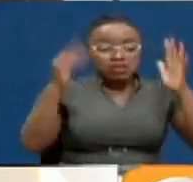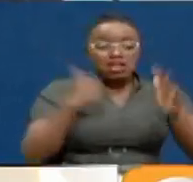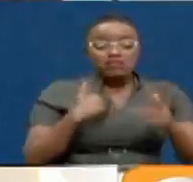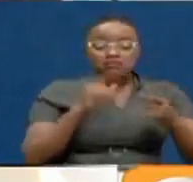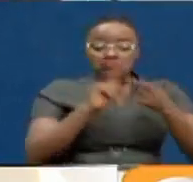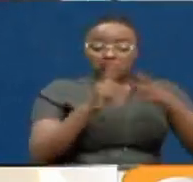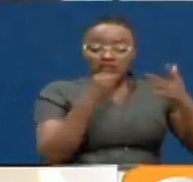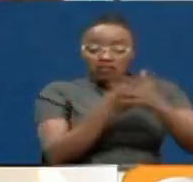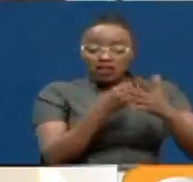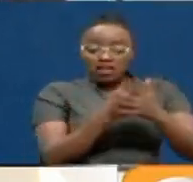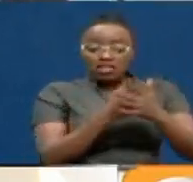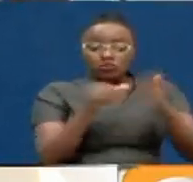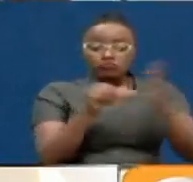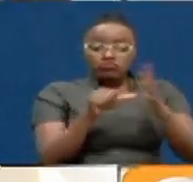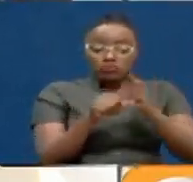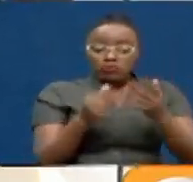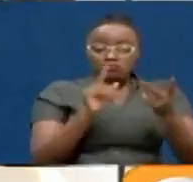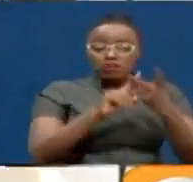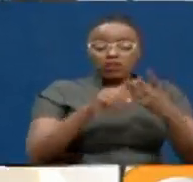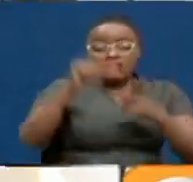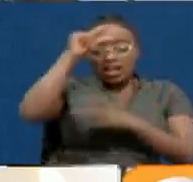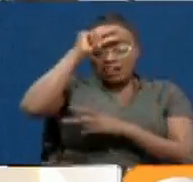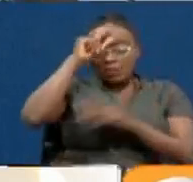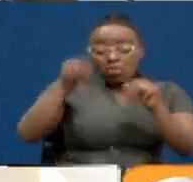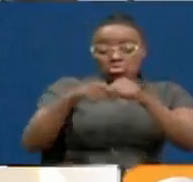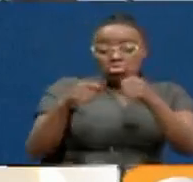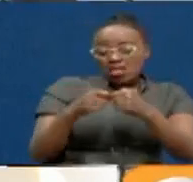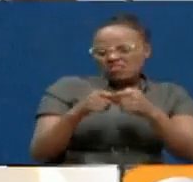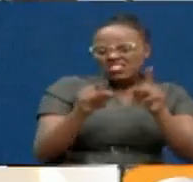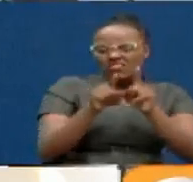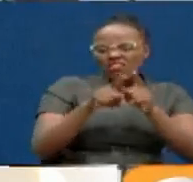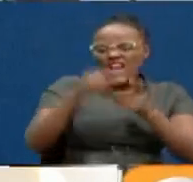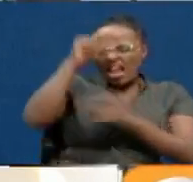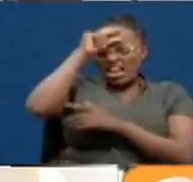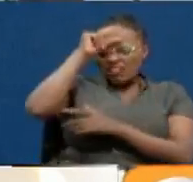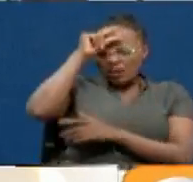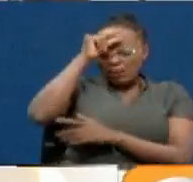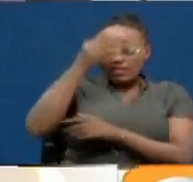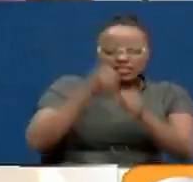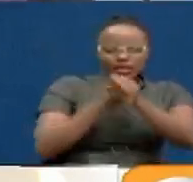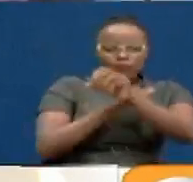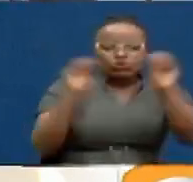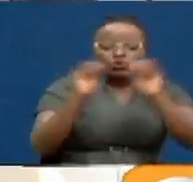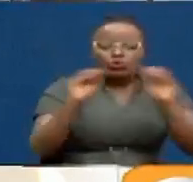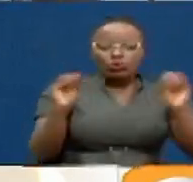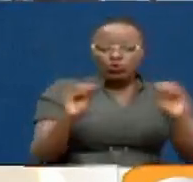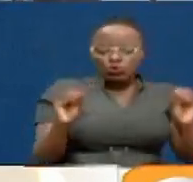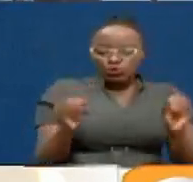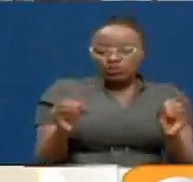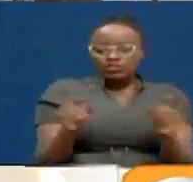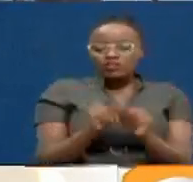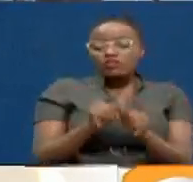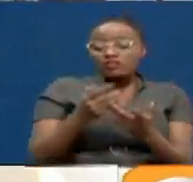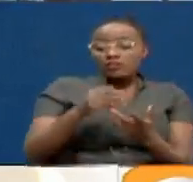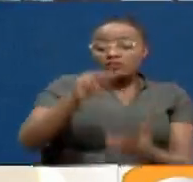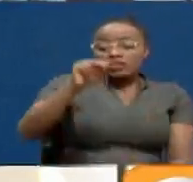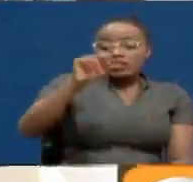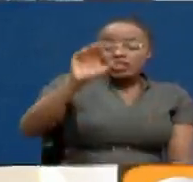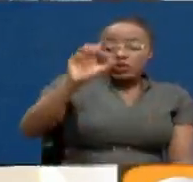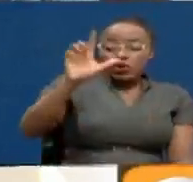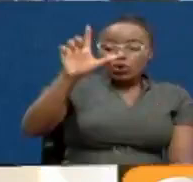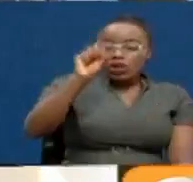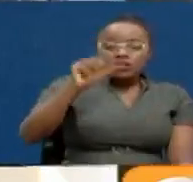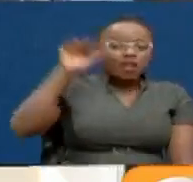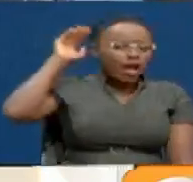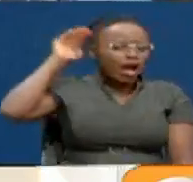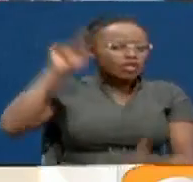being financial constraints and government interference. And speaking of government interference, it is said that then-Minister Nicholas Biwott heard that there